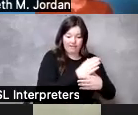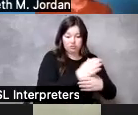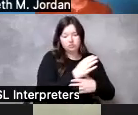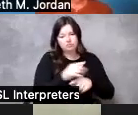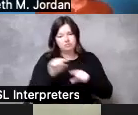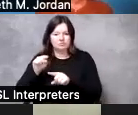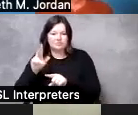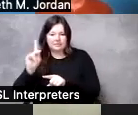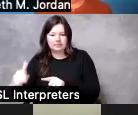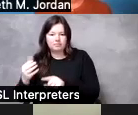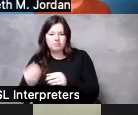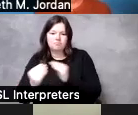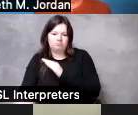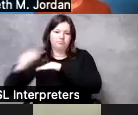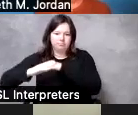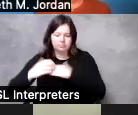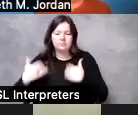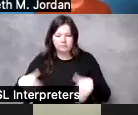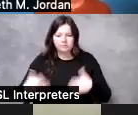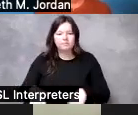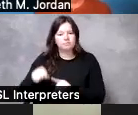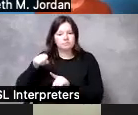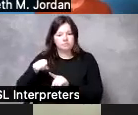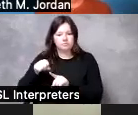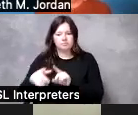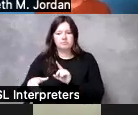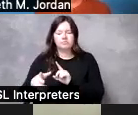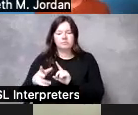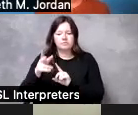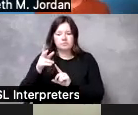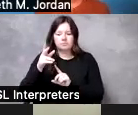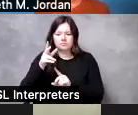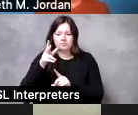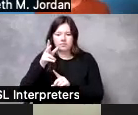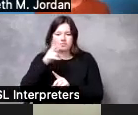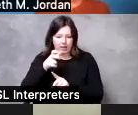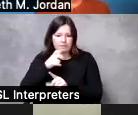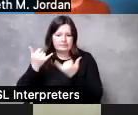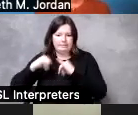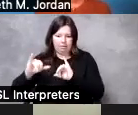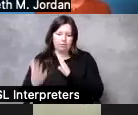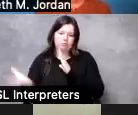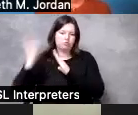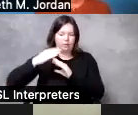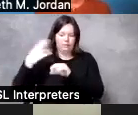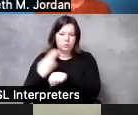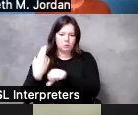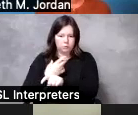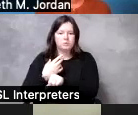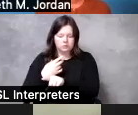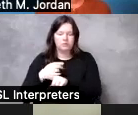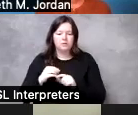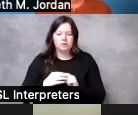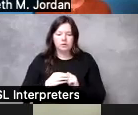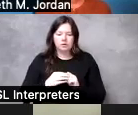to any of you, but vaping continues to be the leading form of nicotine use among our youth. The illustration on the right shows